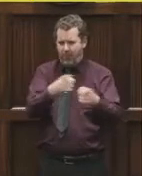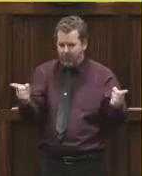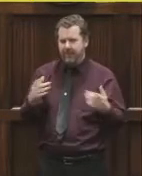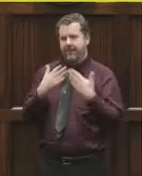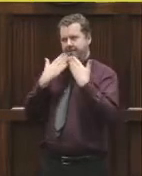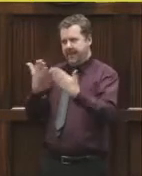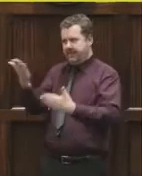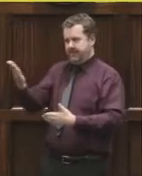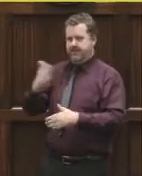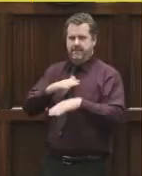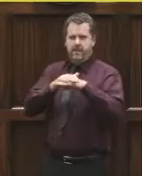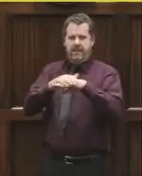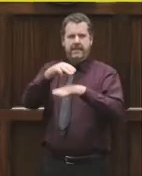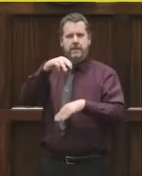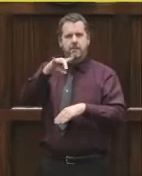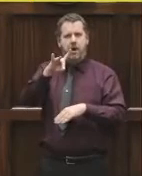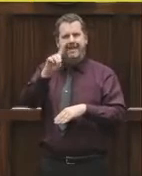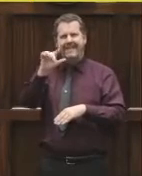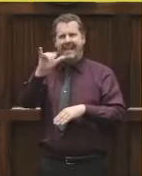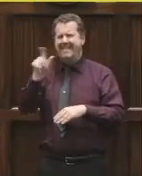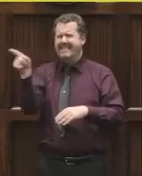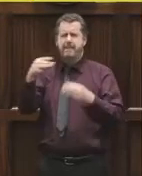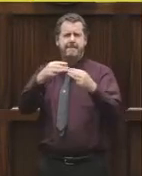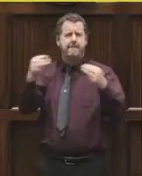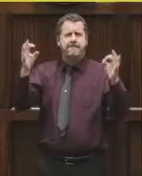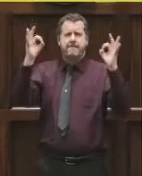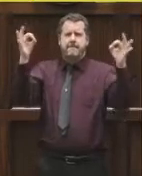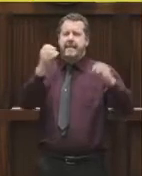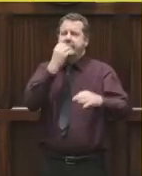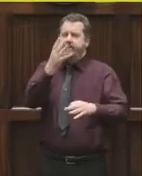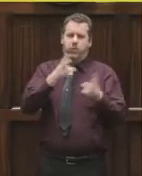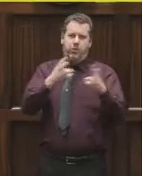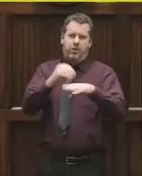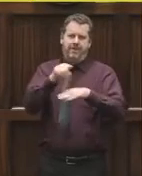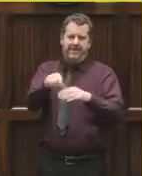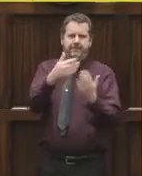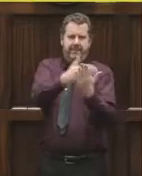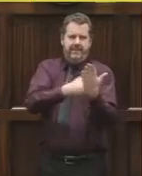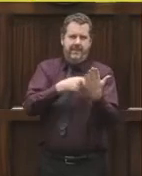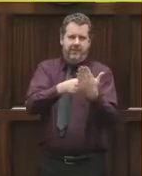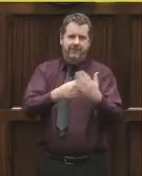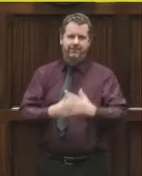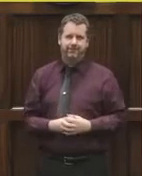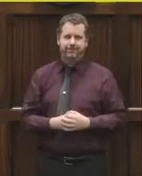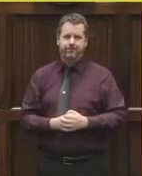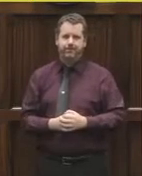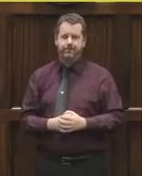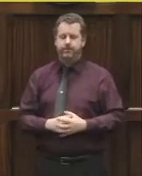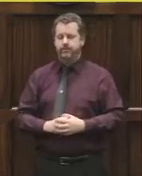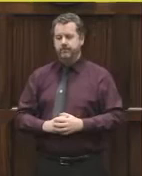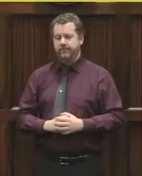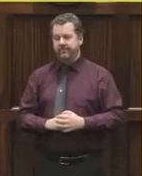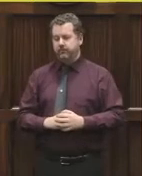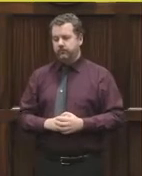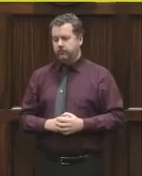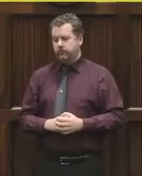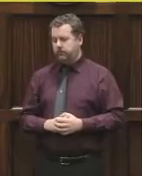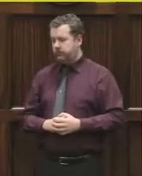Mark Daly for his magnificent work on this piece of legislation. Thank you, Concordia. Thank you very much, Minister.